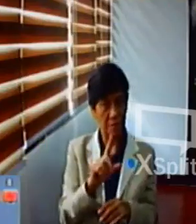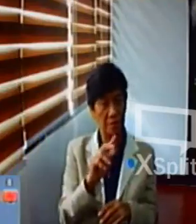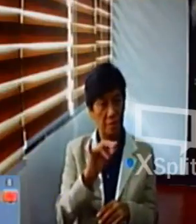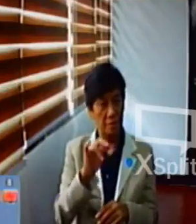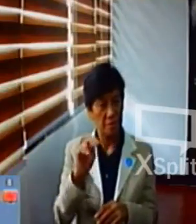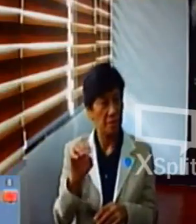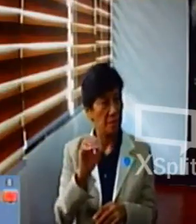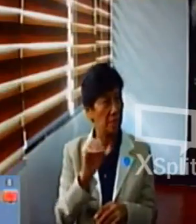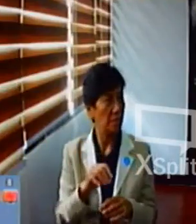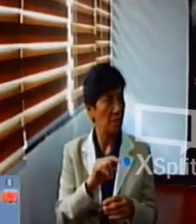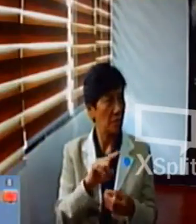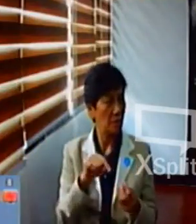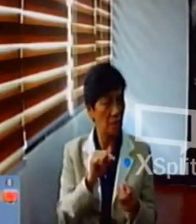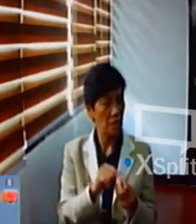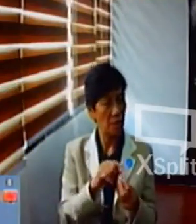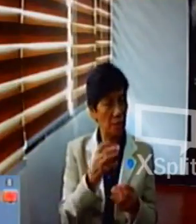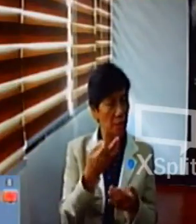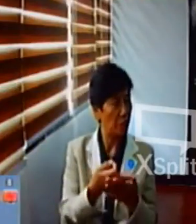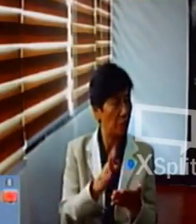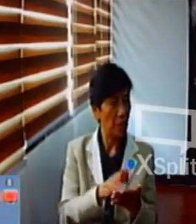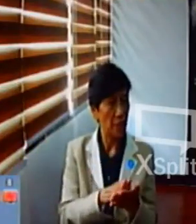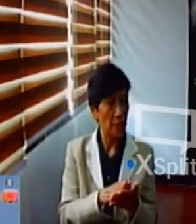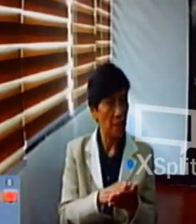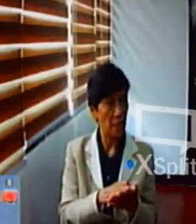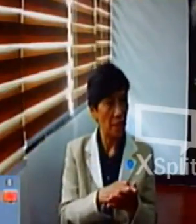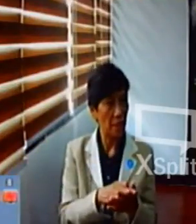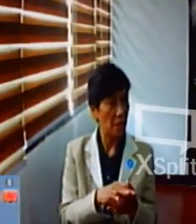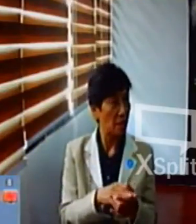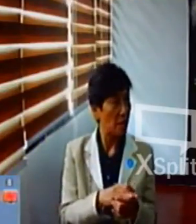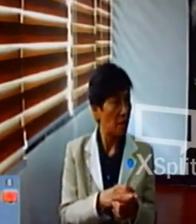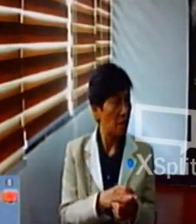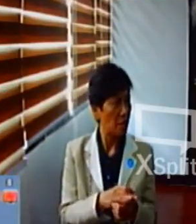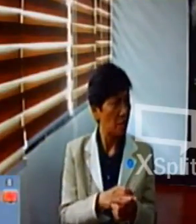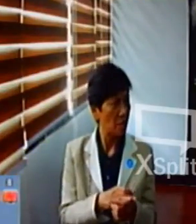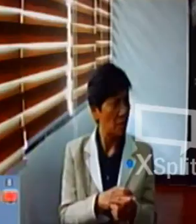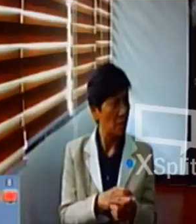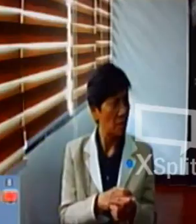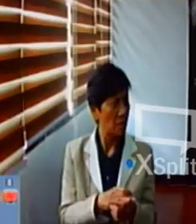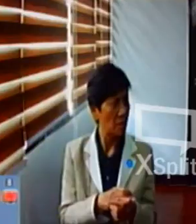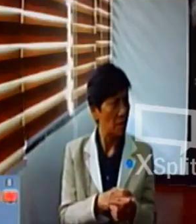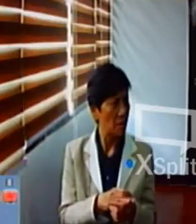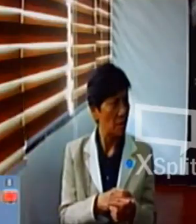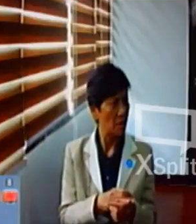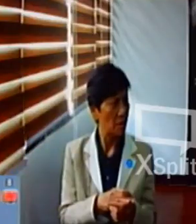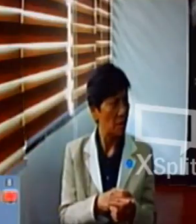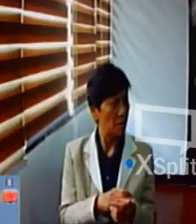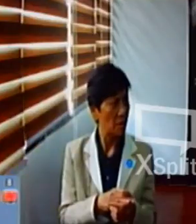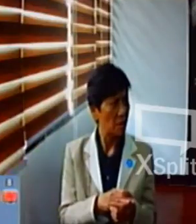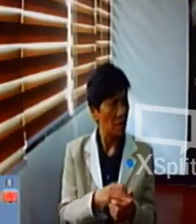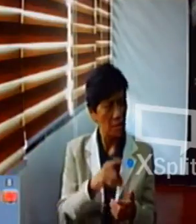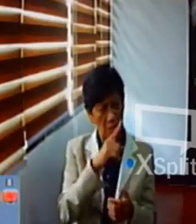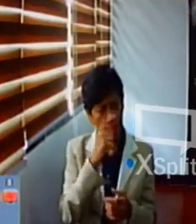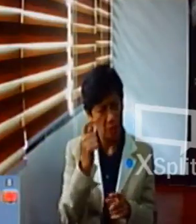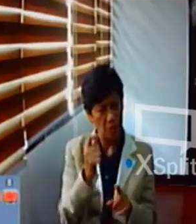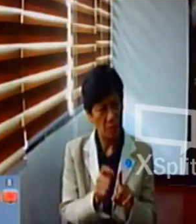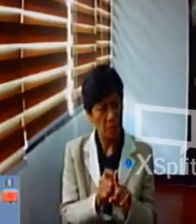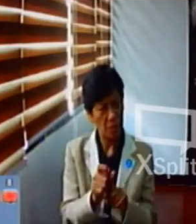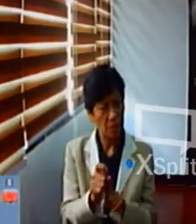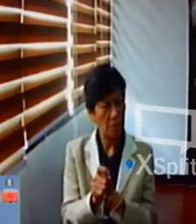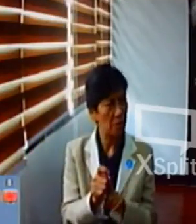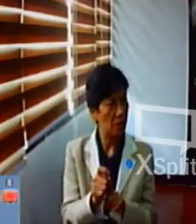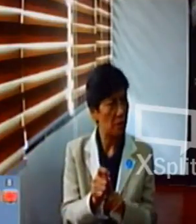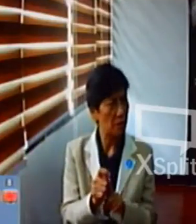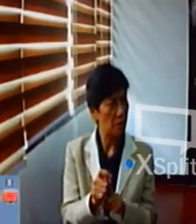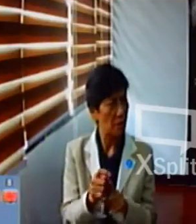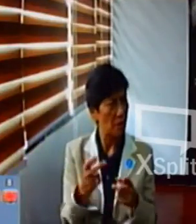fry, we saw that it did not come out anymore, the fry, because of temperature. That one is specific for El Nino, because we only